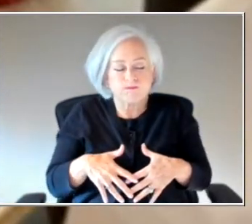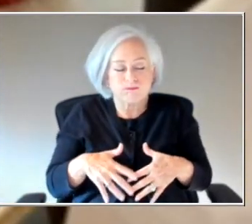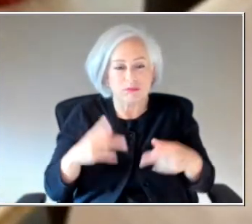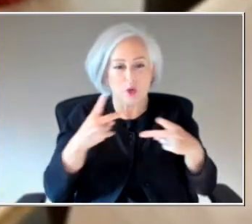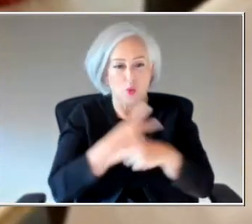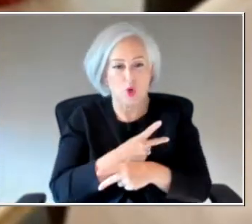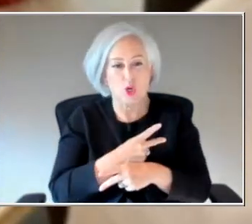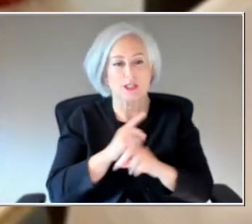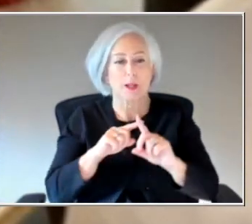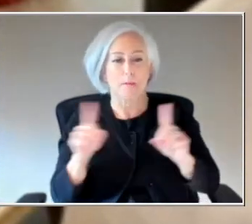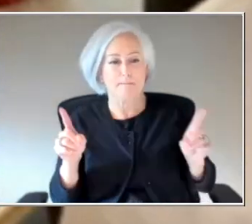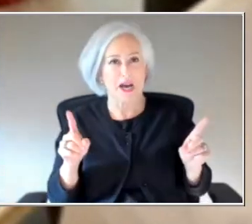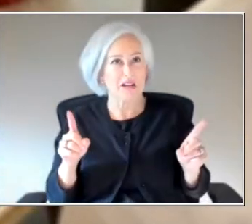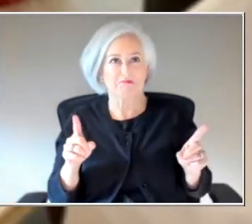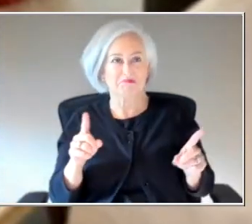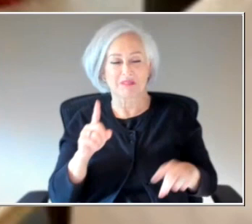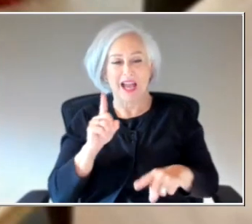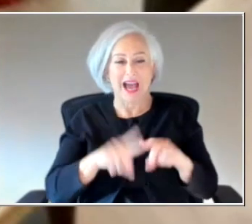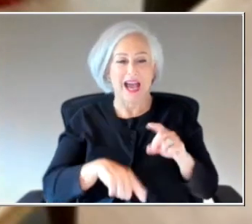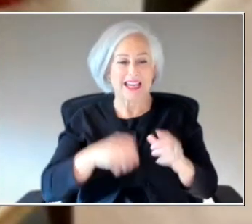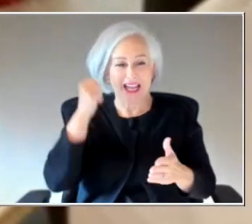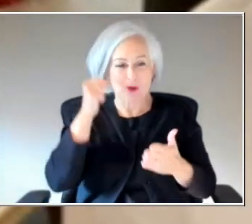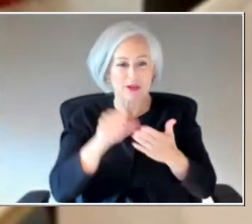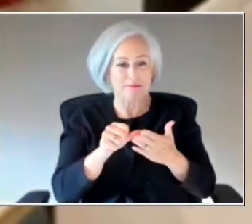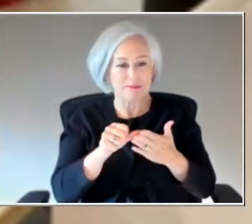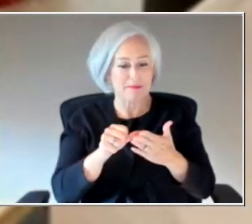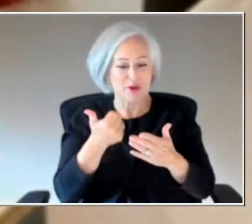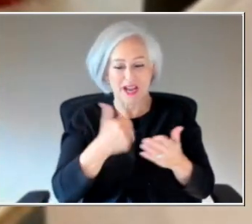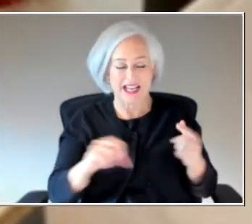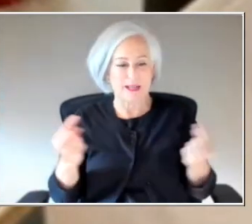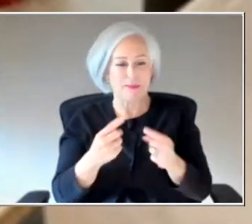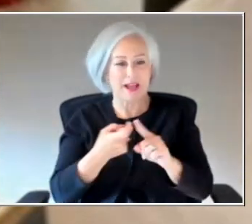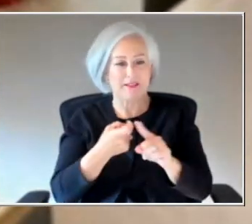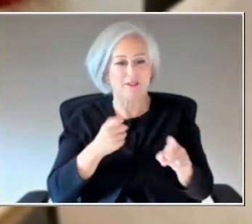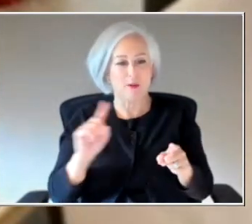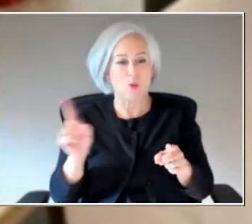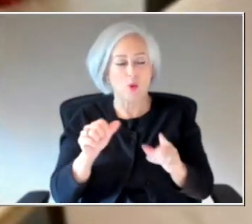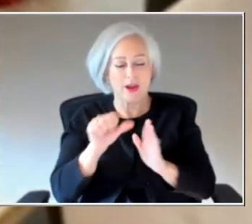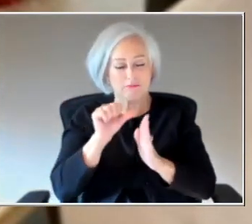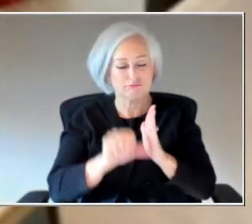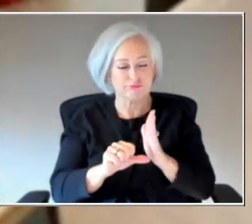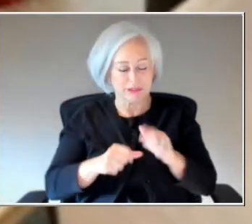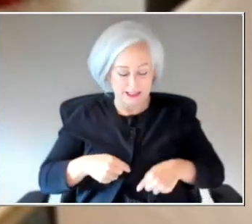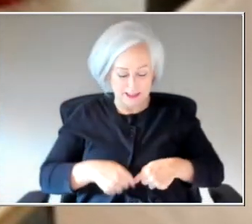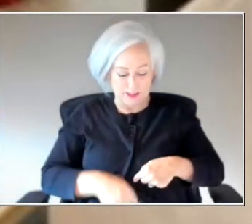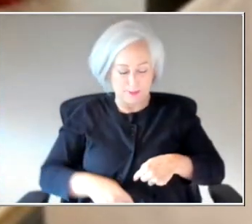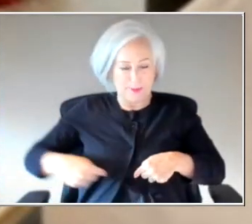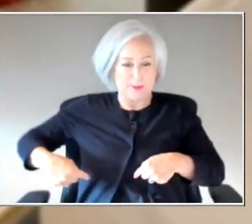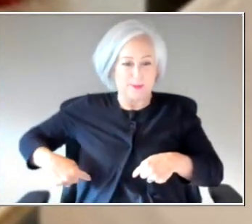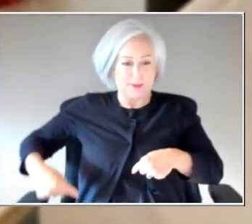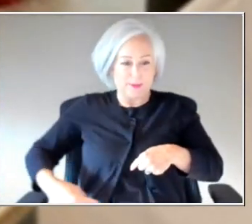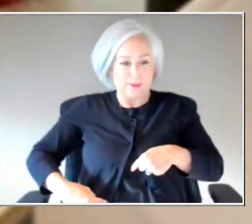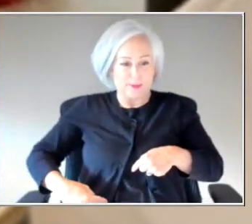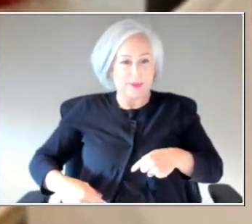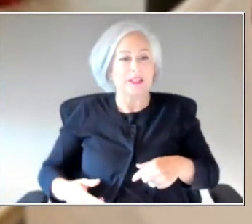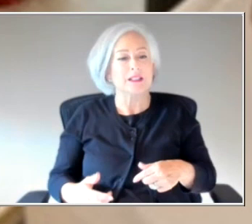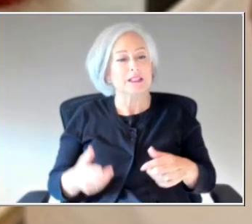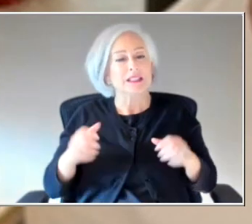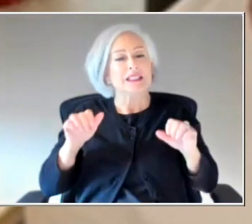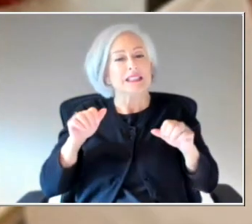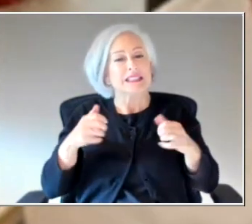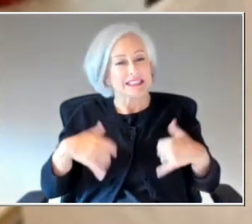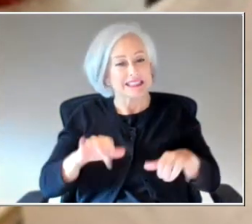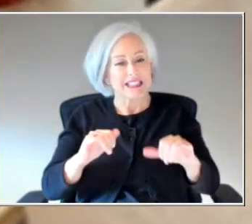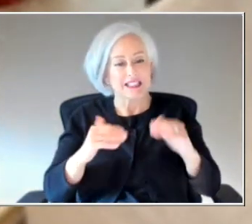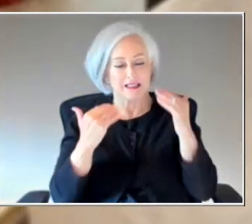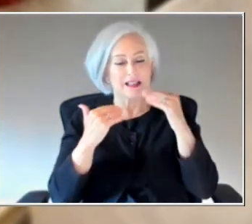any pain from the incision site, thankfully. I still have my lifting restriction of 10 pounds, but that lifts next week.